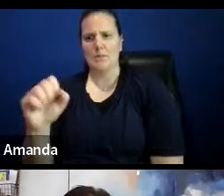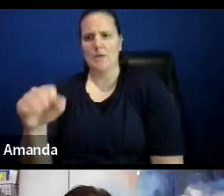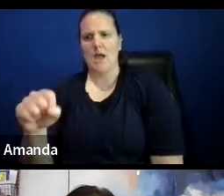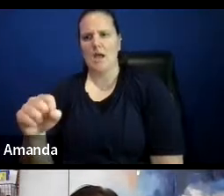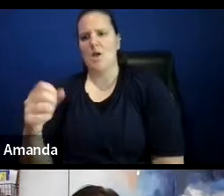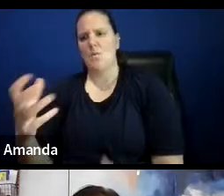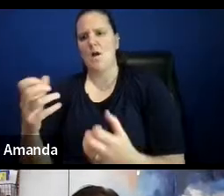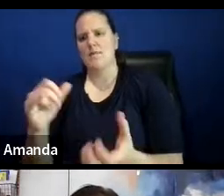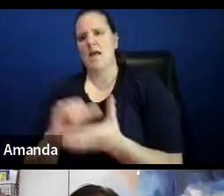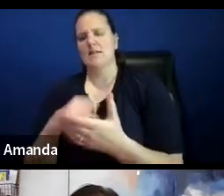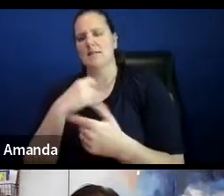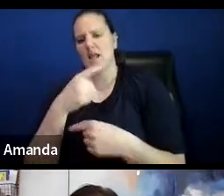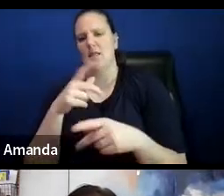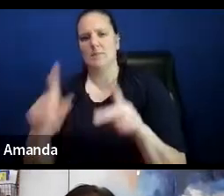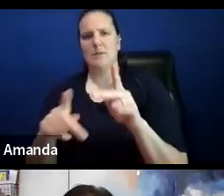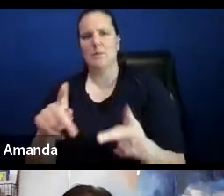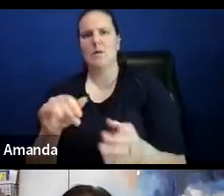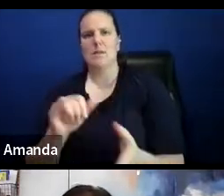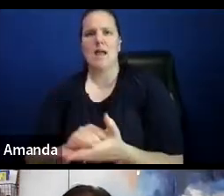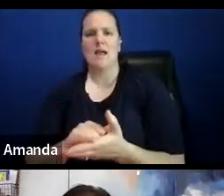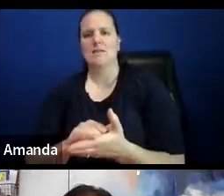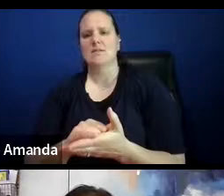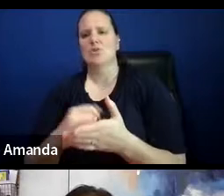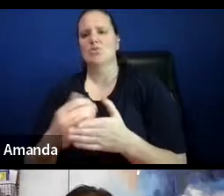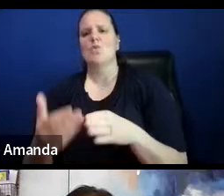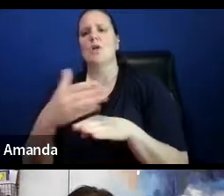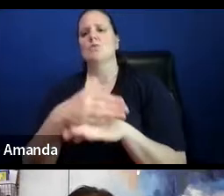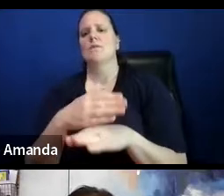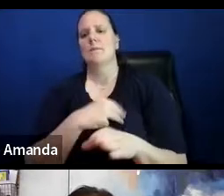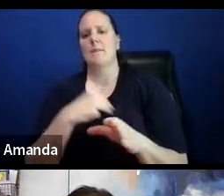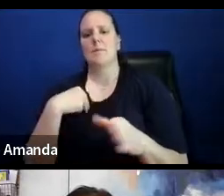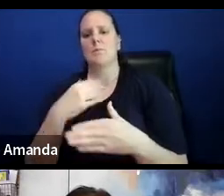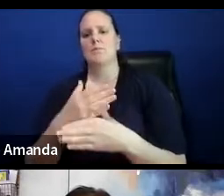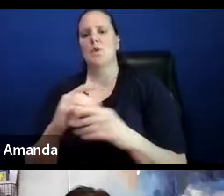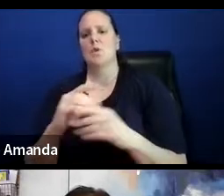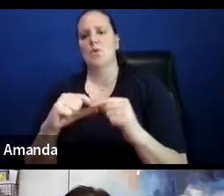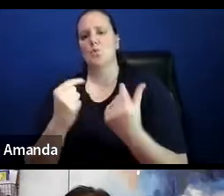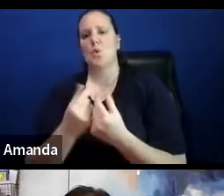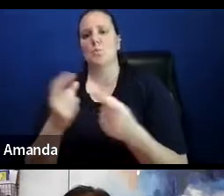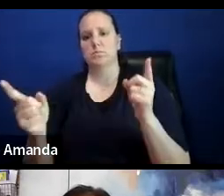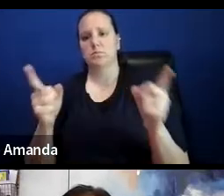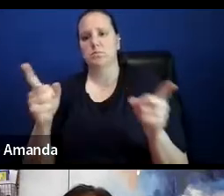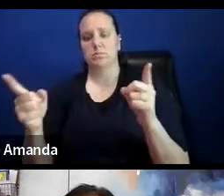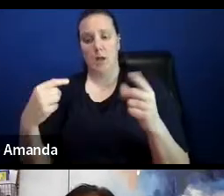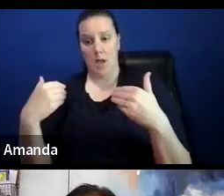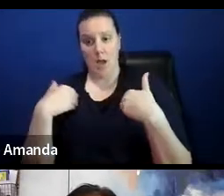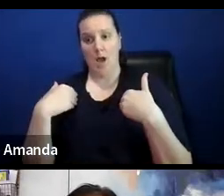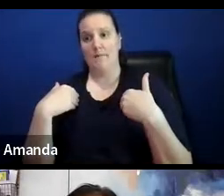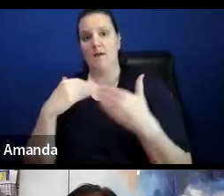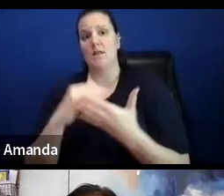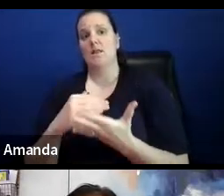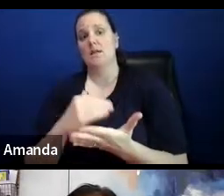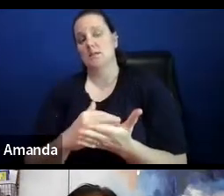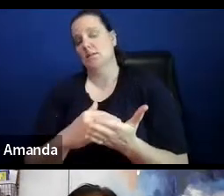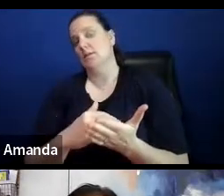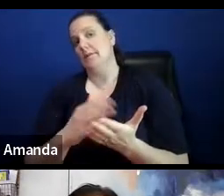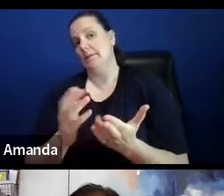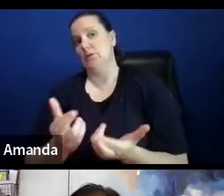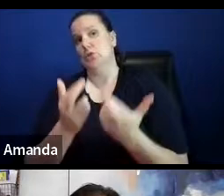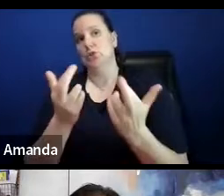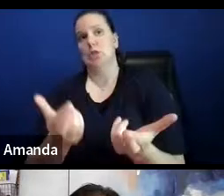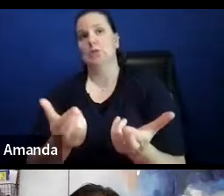did want to tell people as the sort of crossover member between the two groups that there's a list of